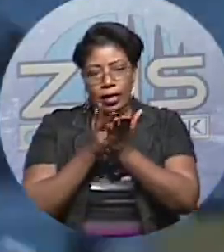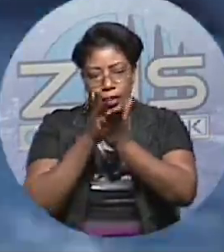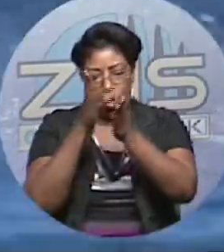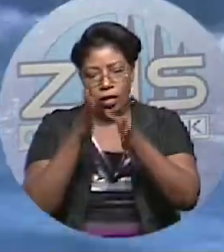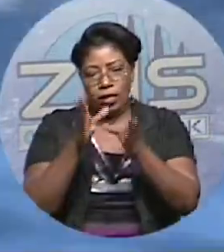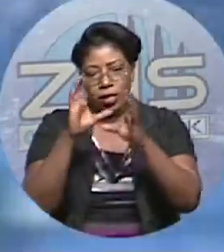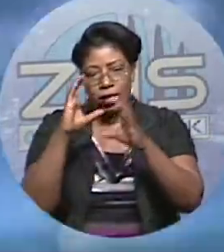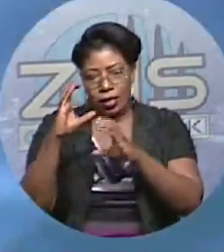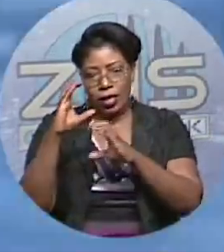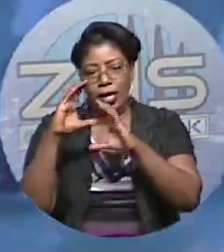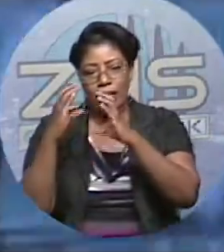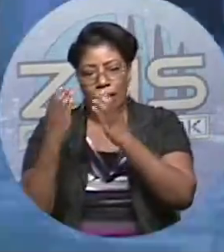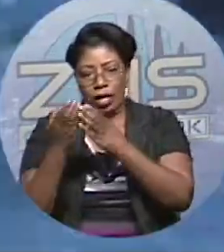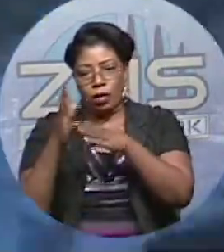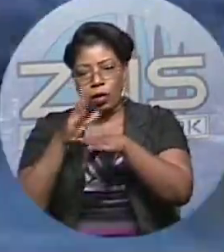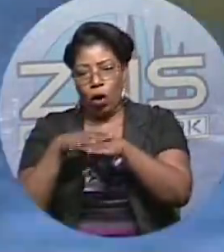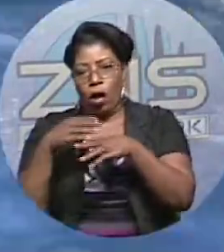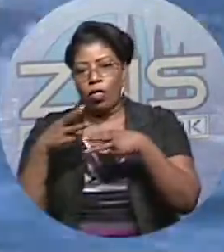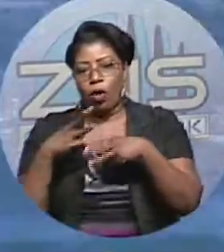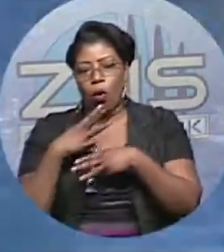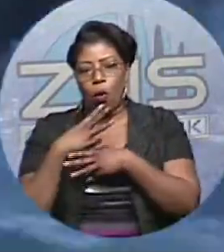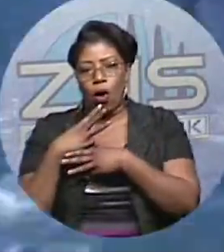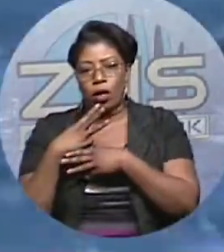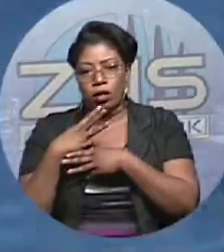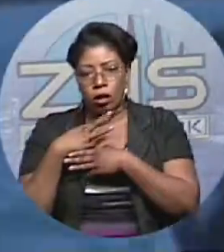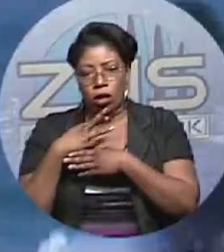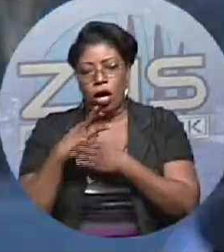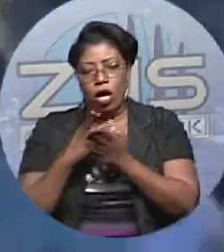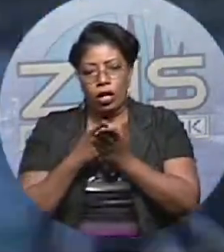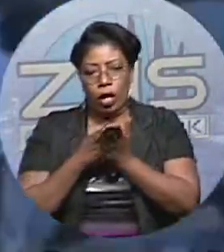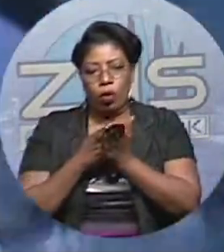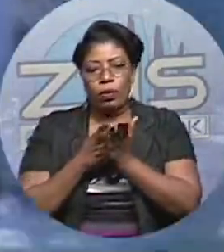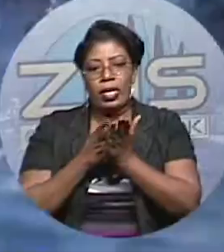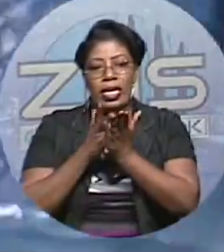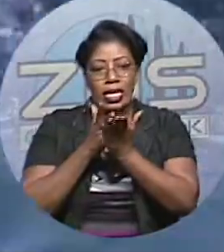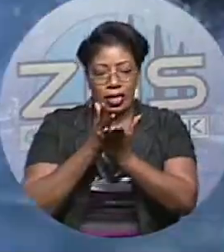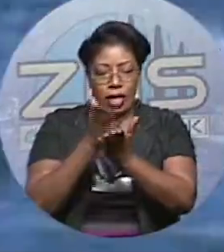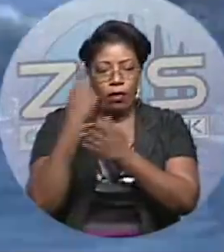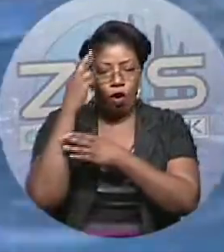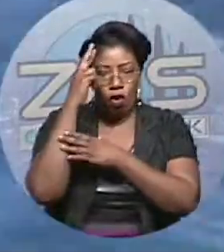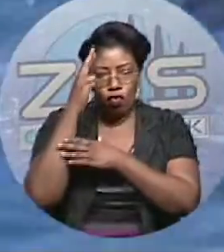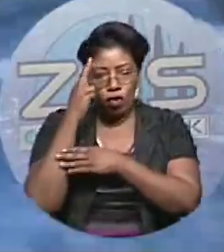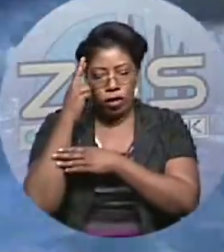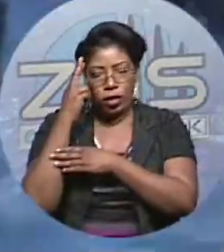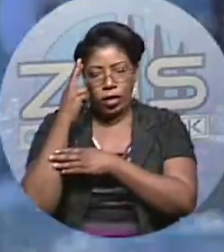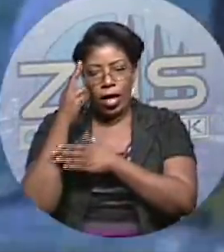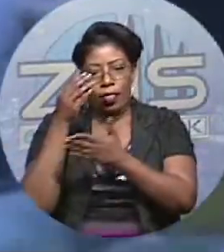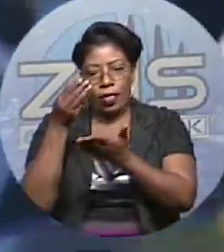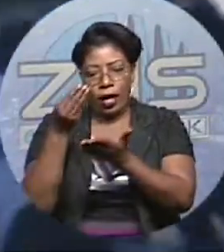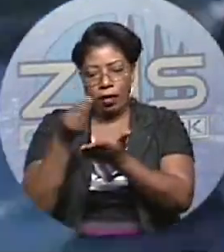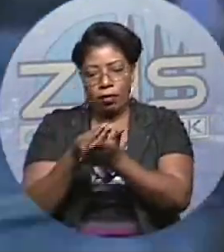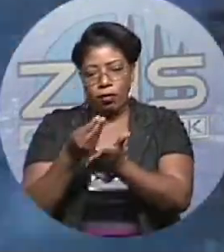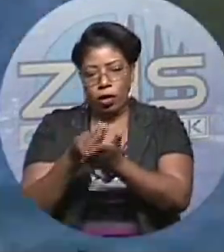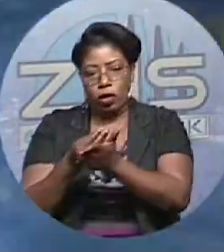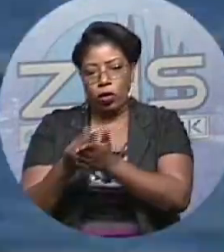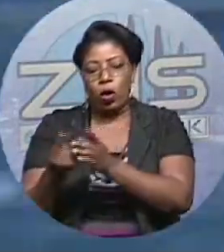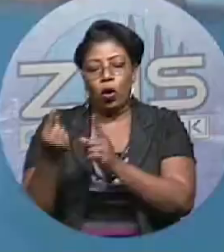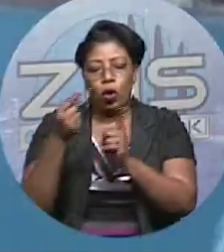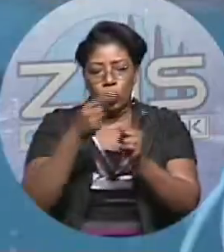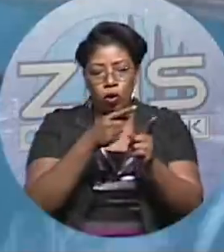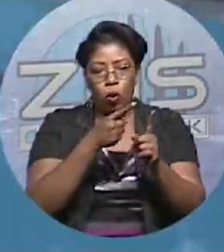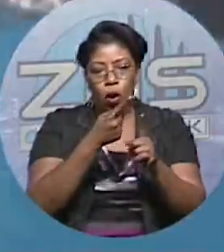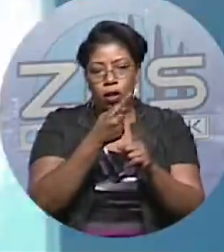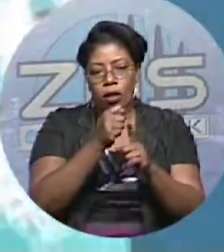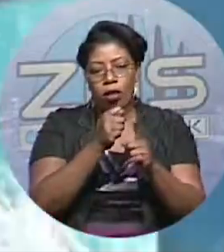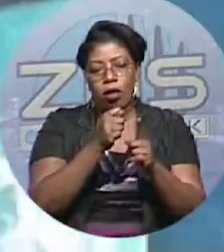C-class will hit the water, sailing for a cause. The 2-day sailing challenge goes toward hurricane rebuilding efforts for the Long Island